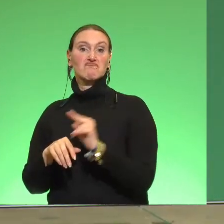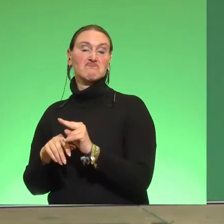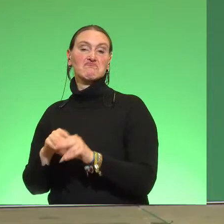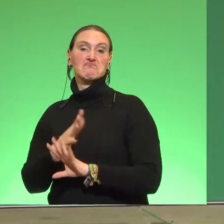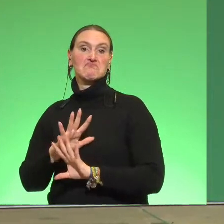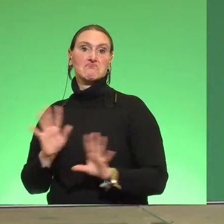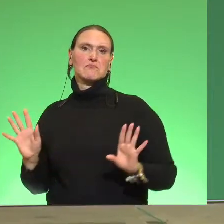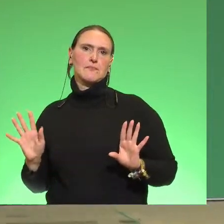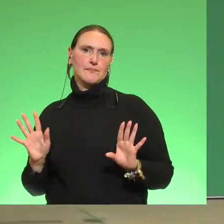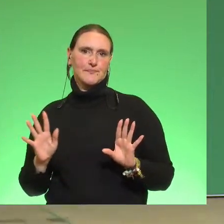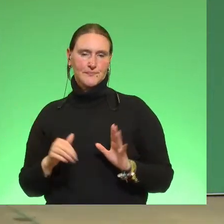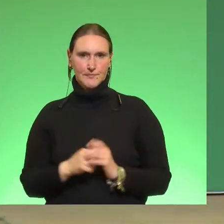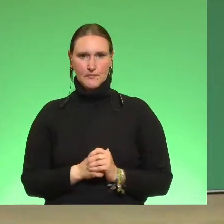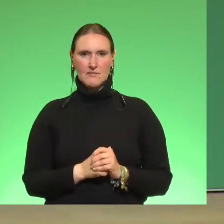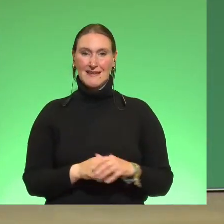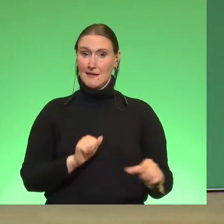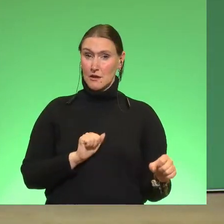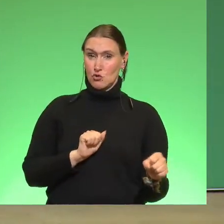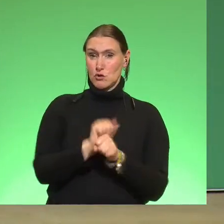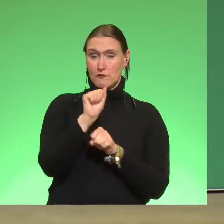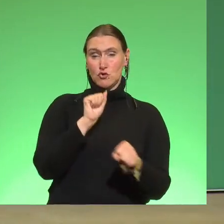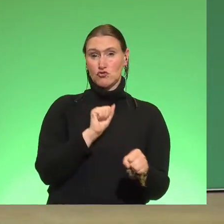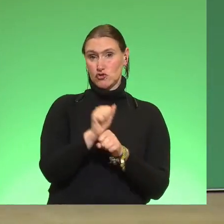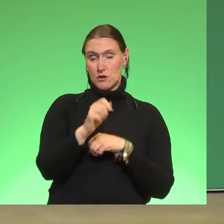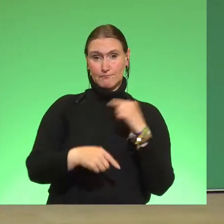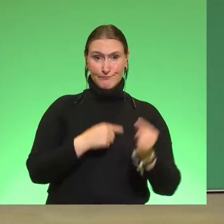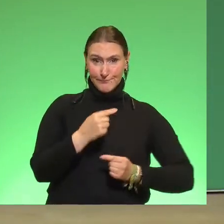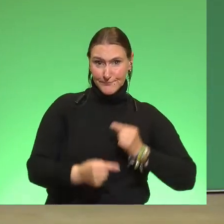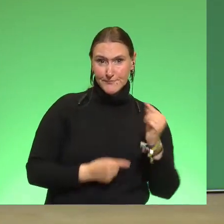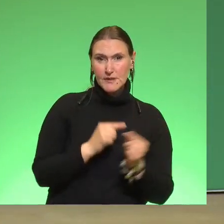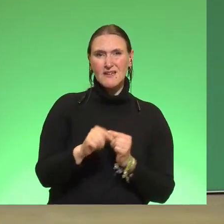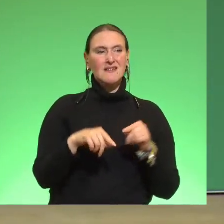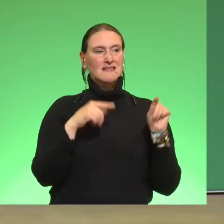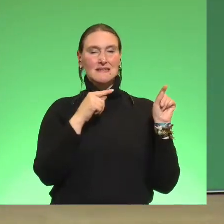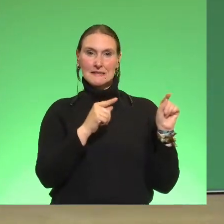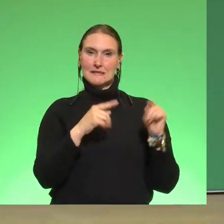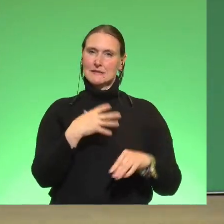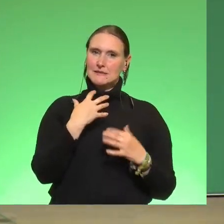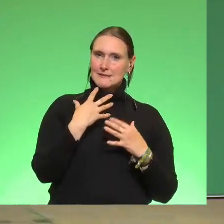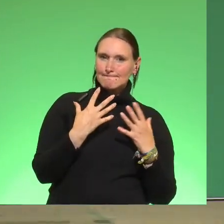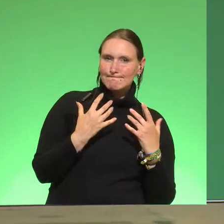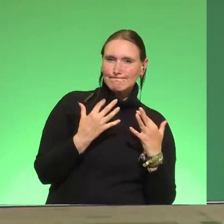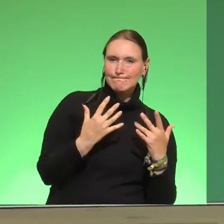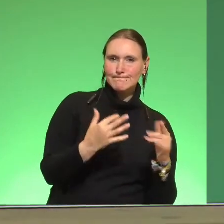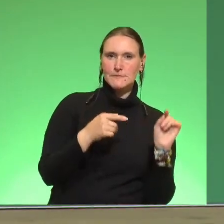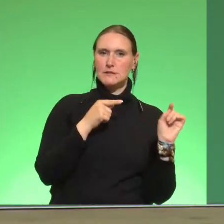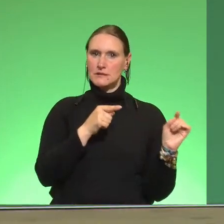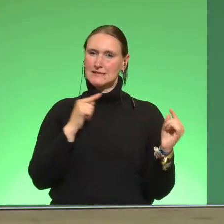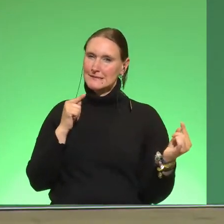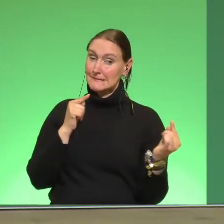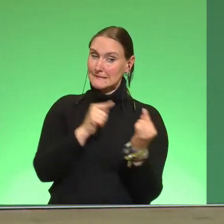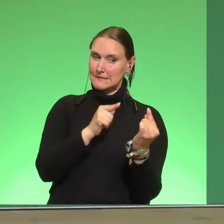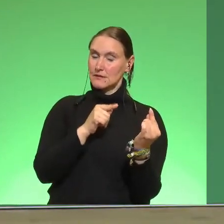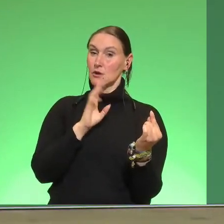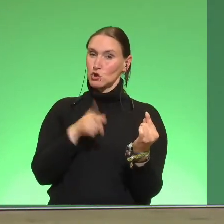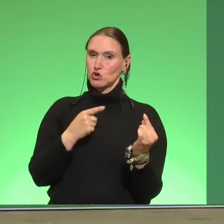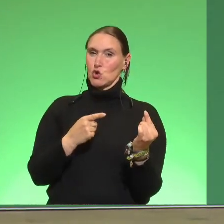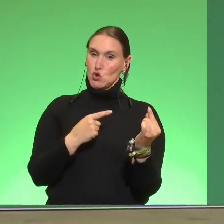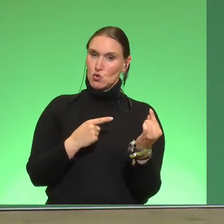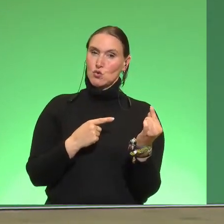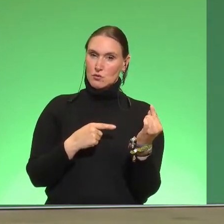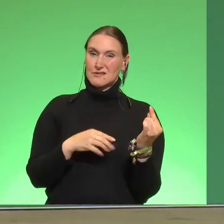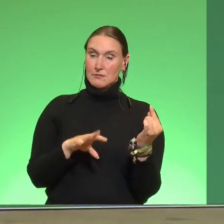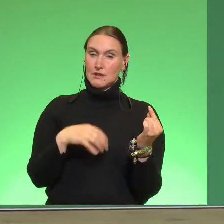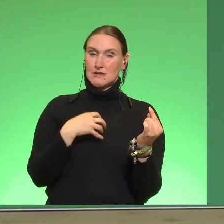Cabral adds that in the revolutionary process, the desire for visibility is a problem. It's a teething disease. And